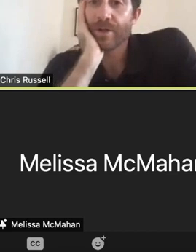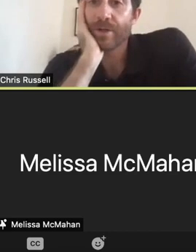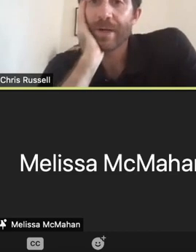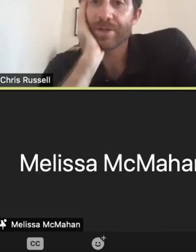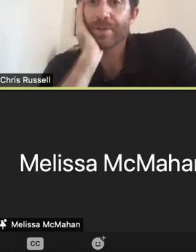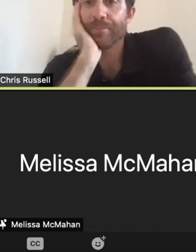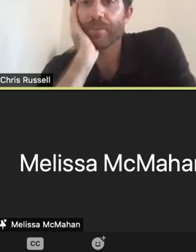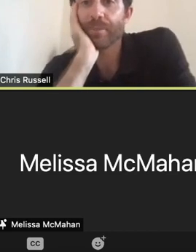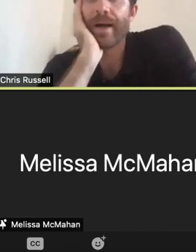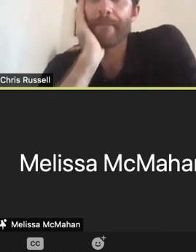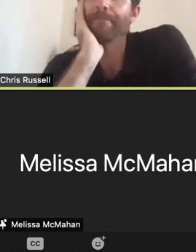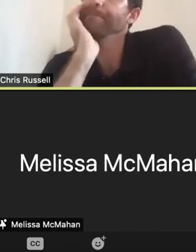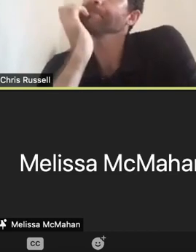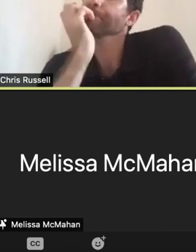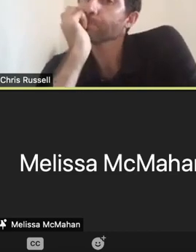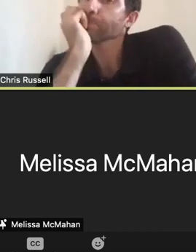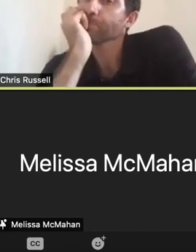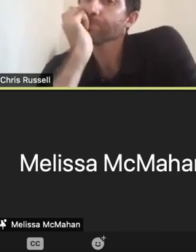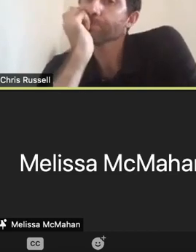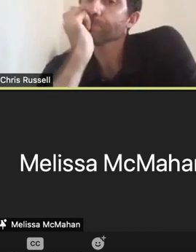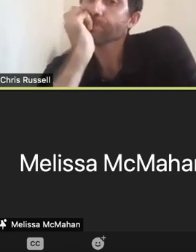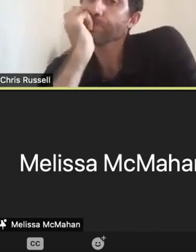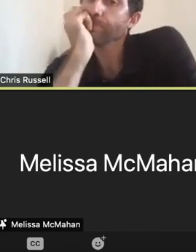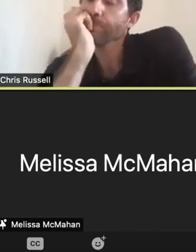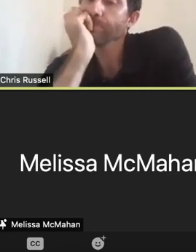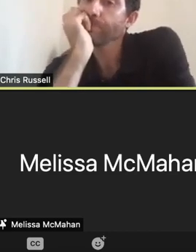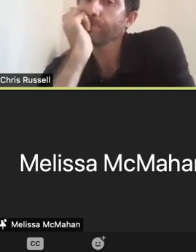Cheryl, that's a good question. Because